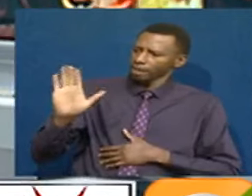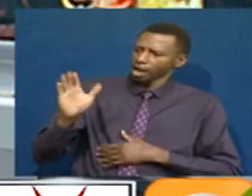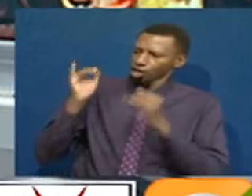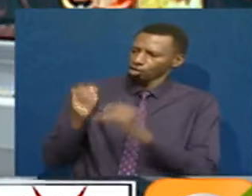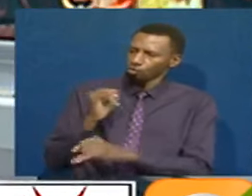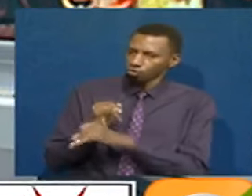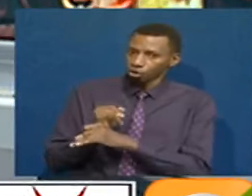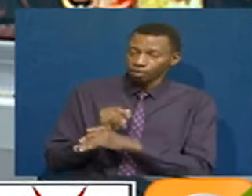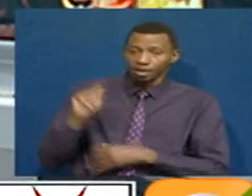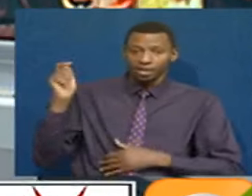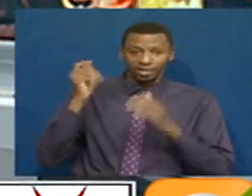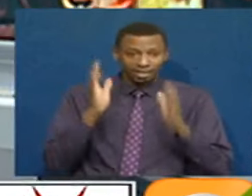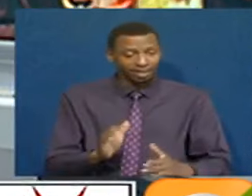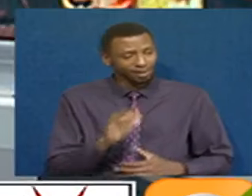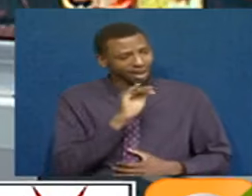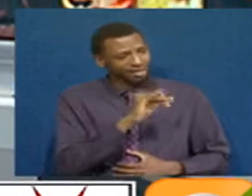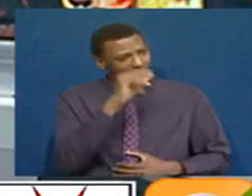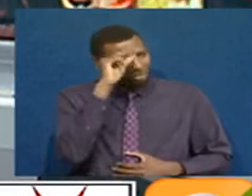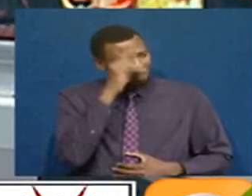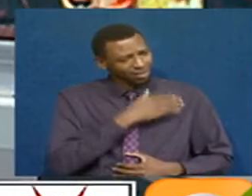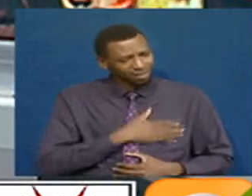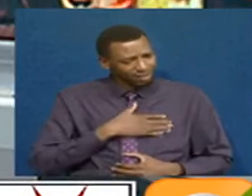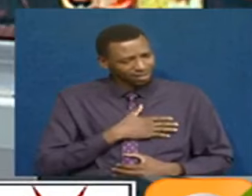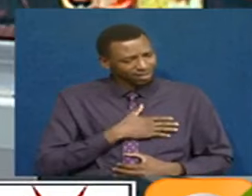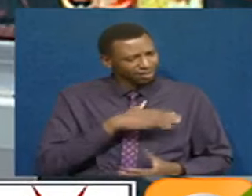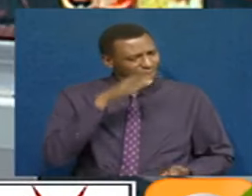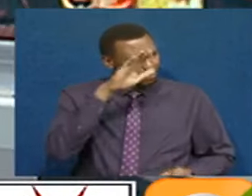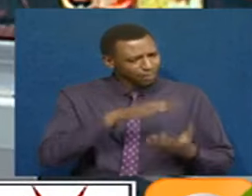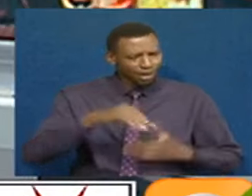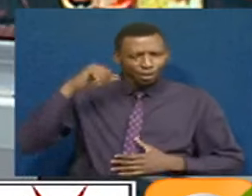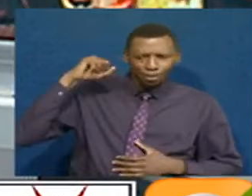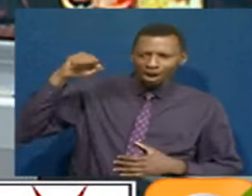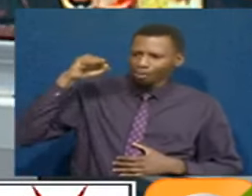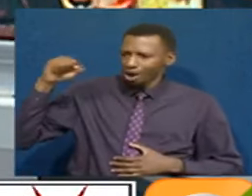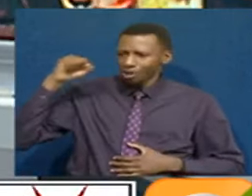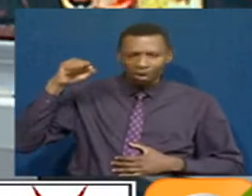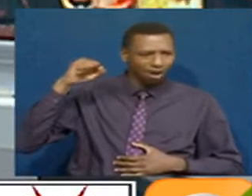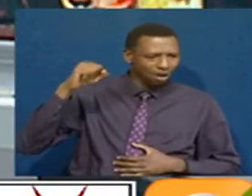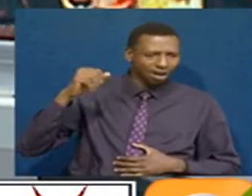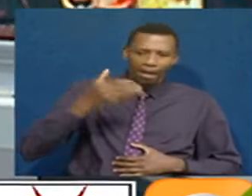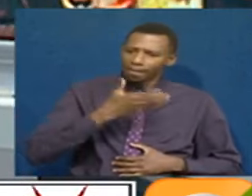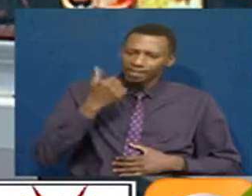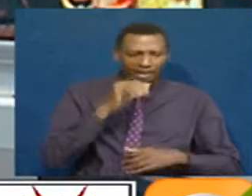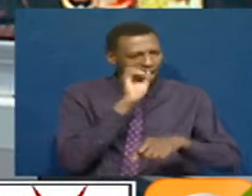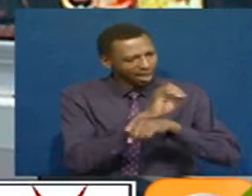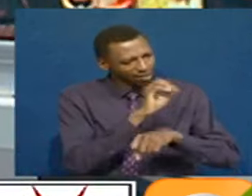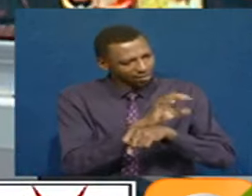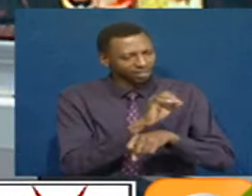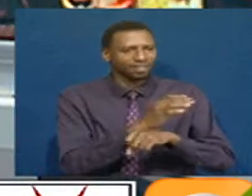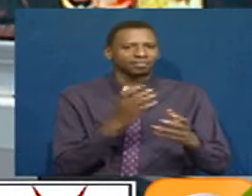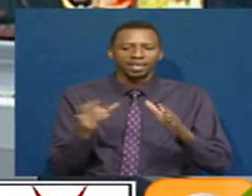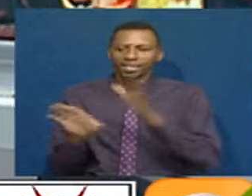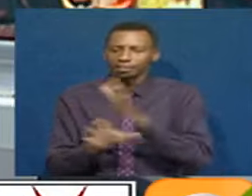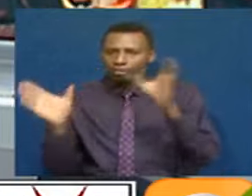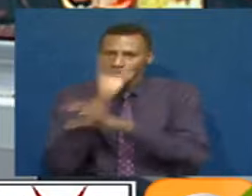also called on the government to tone down the political rhetoric while advising the Deputy President to adequately assist the President for